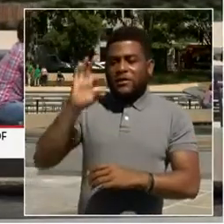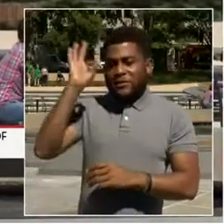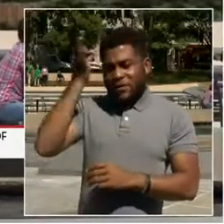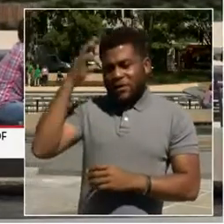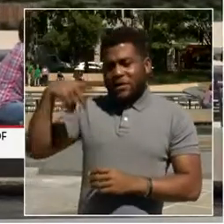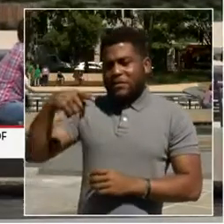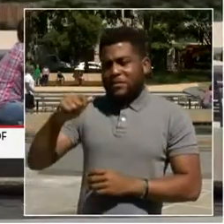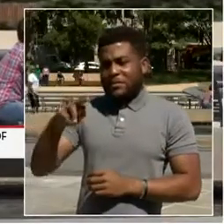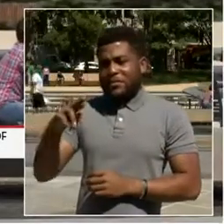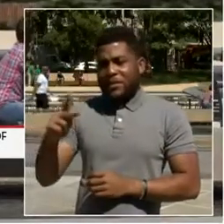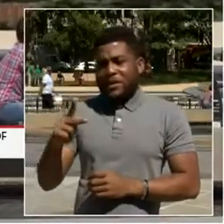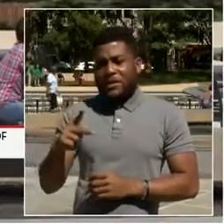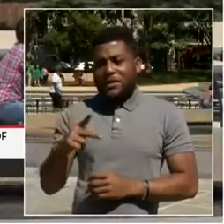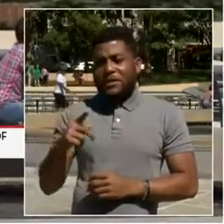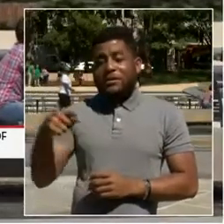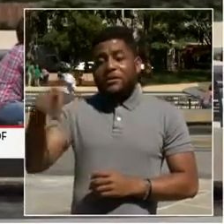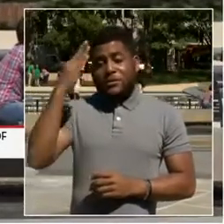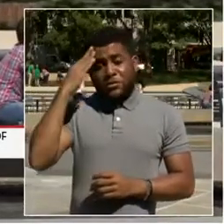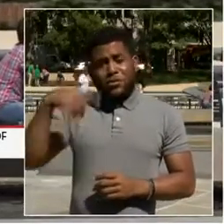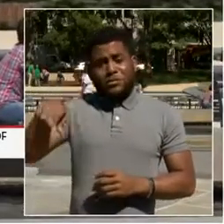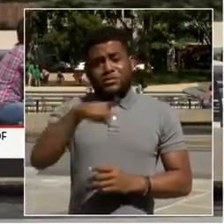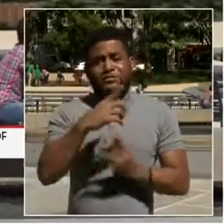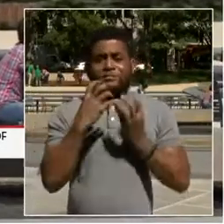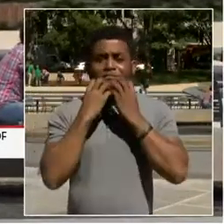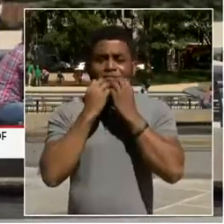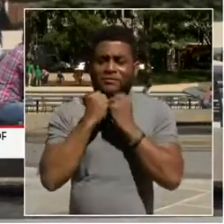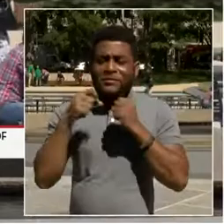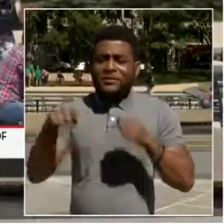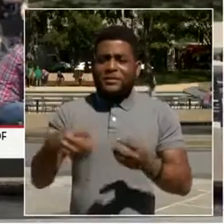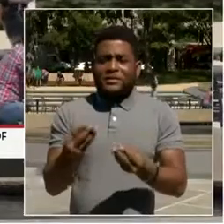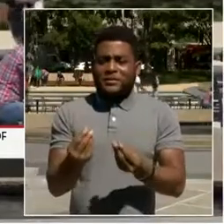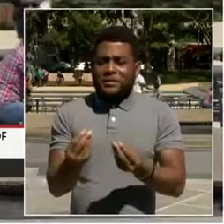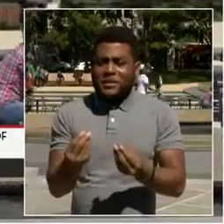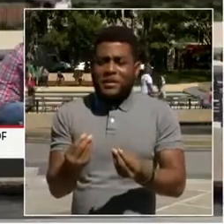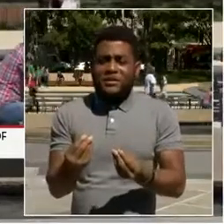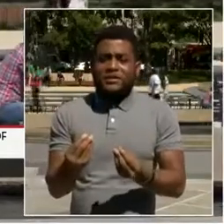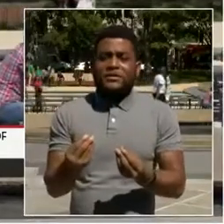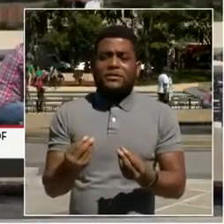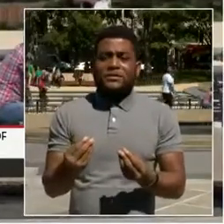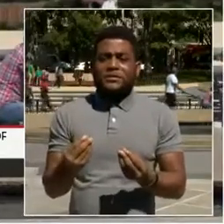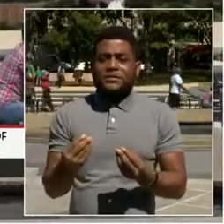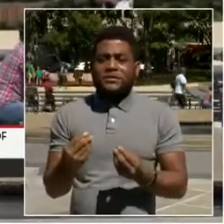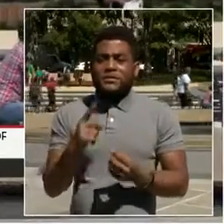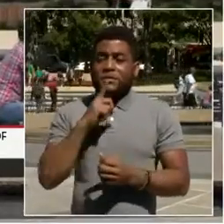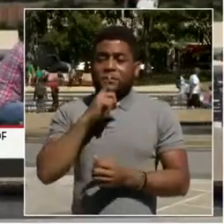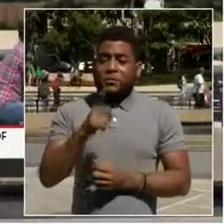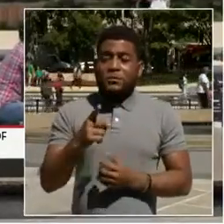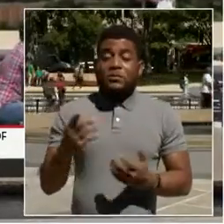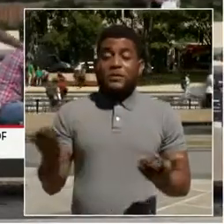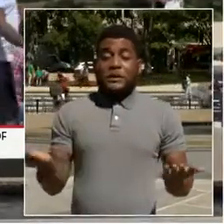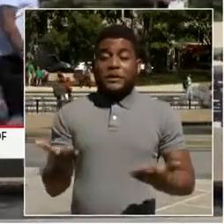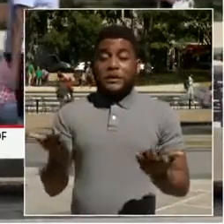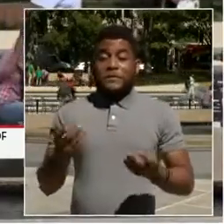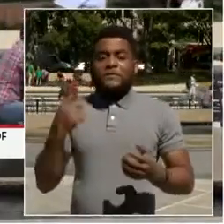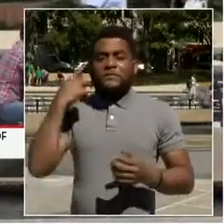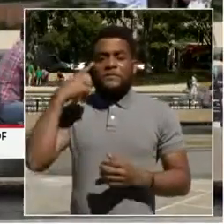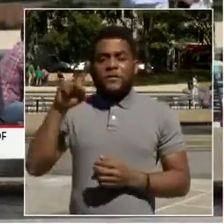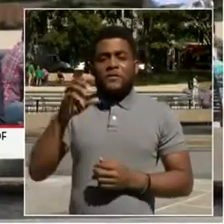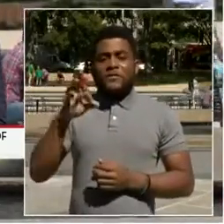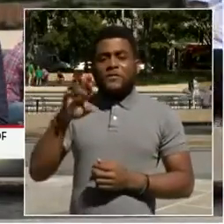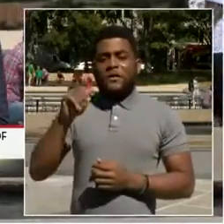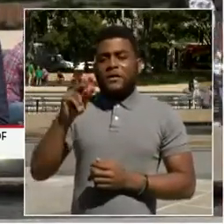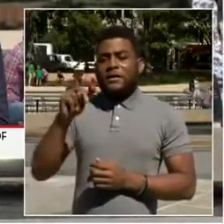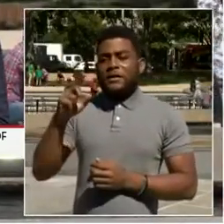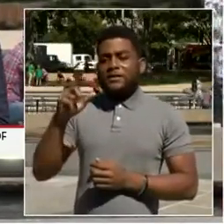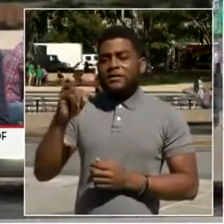mean to our residents and D.C. businesses. The same is true here. That is true here at Franklin, is true at